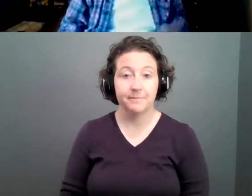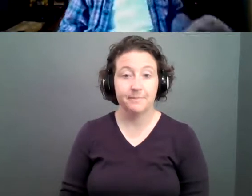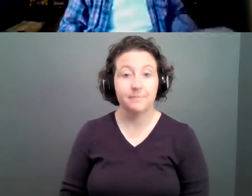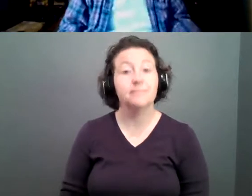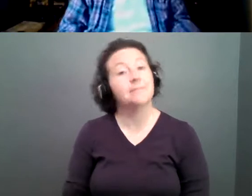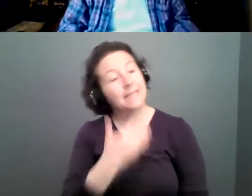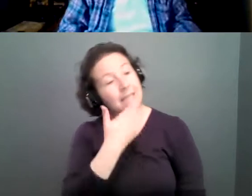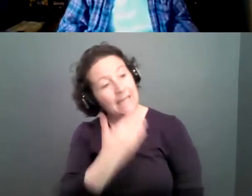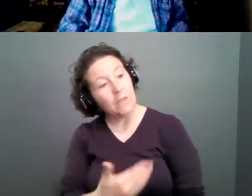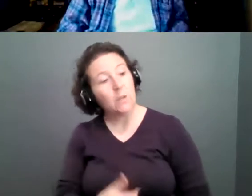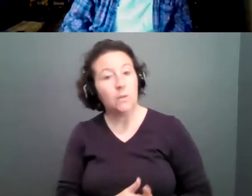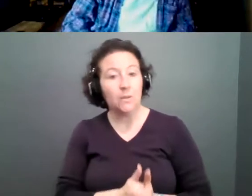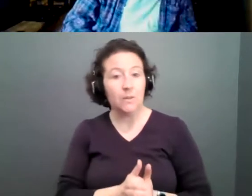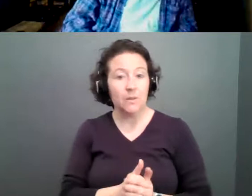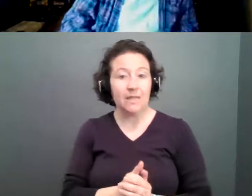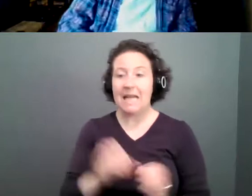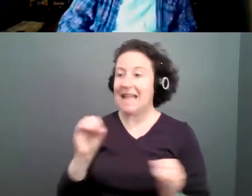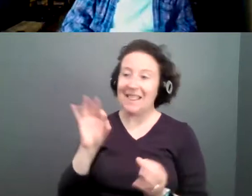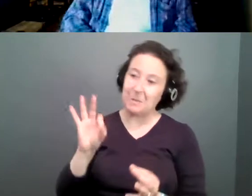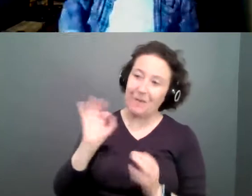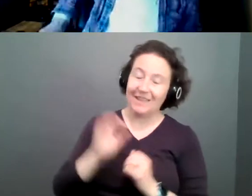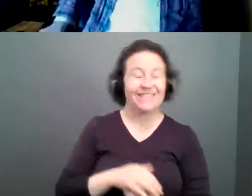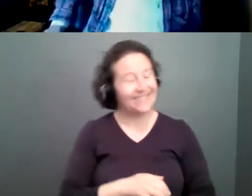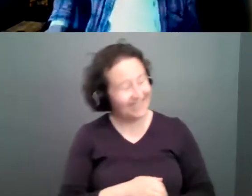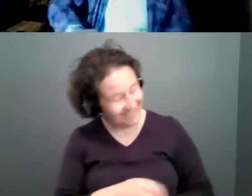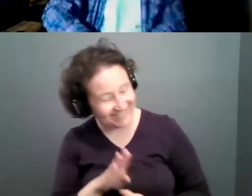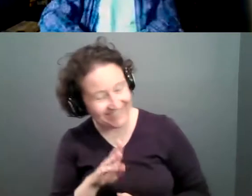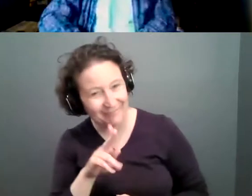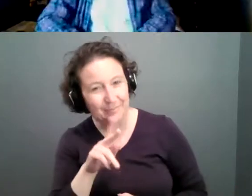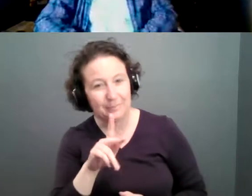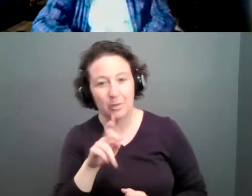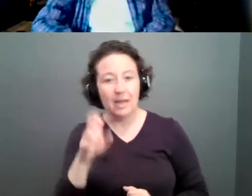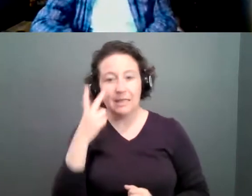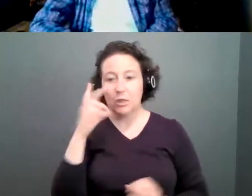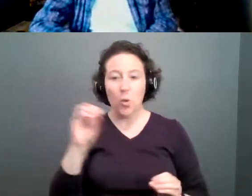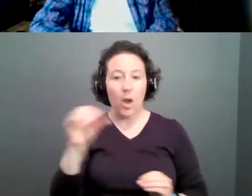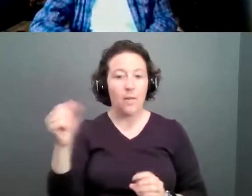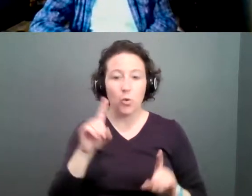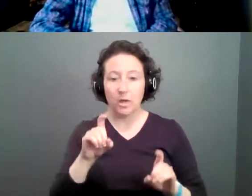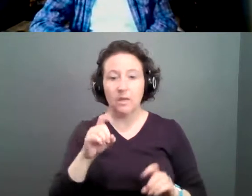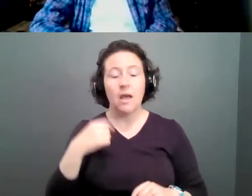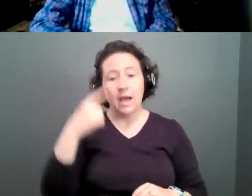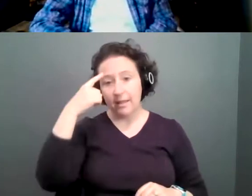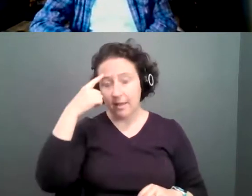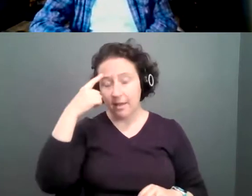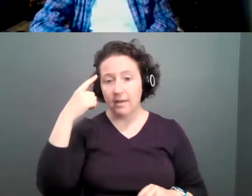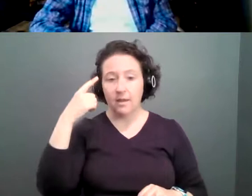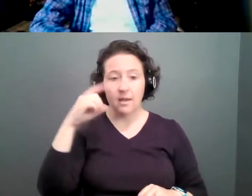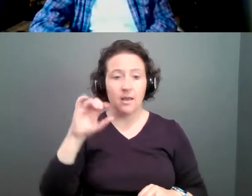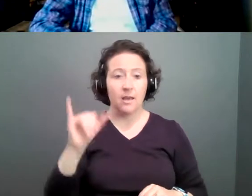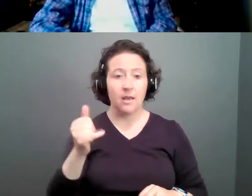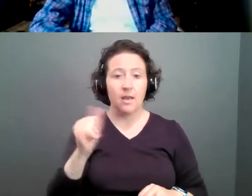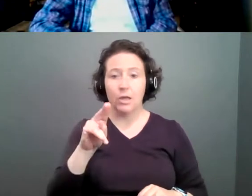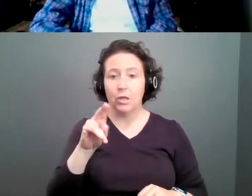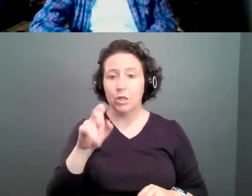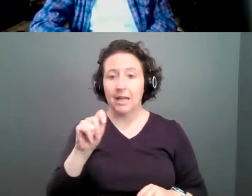Thank you. Nothing's perfect. Yes, I don't see any additional questions. I do believe that Janet had another